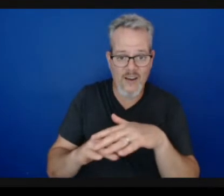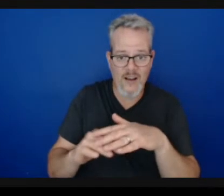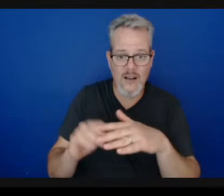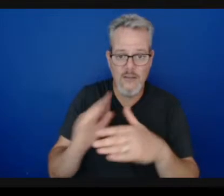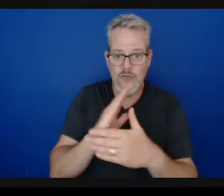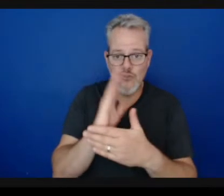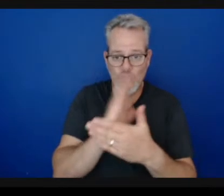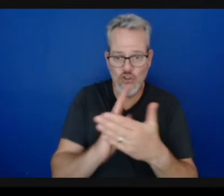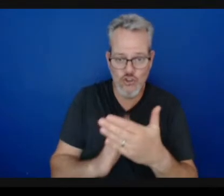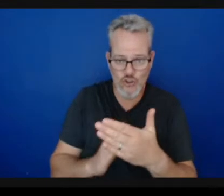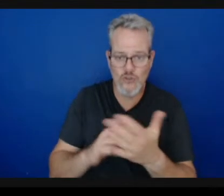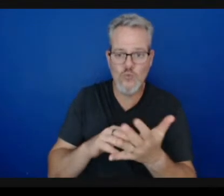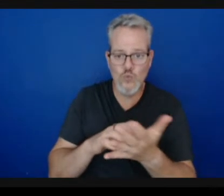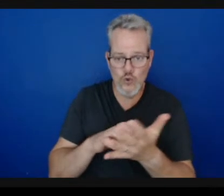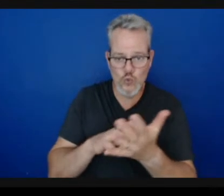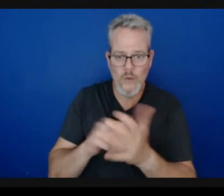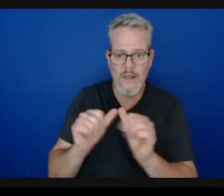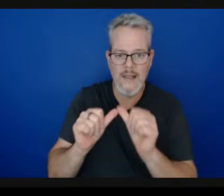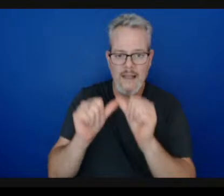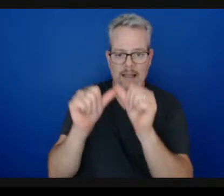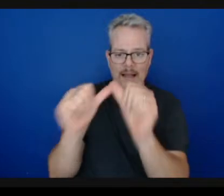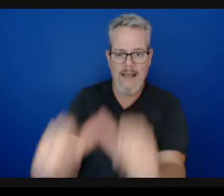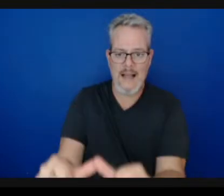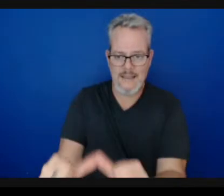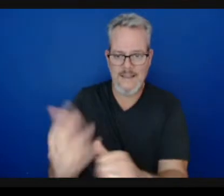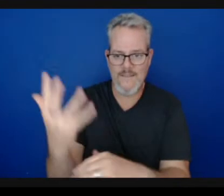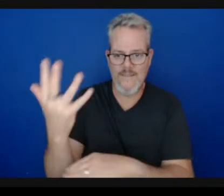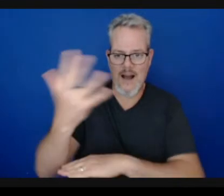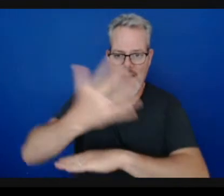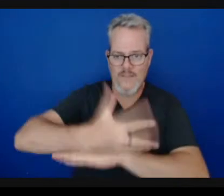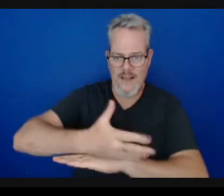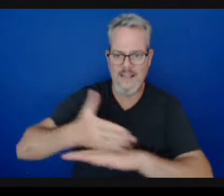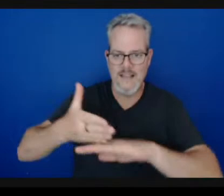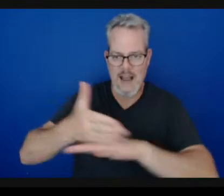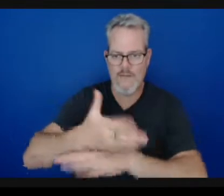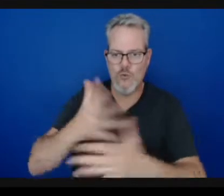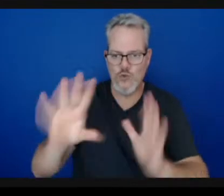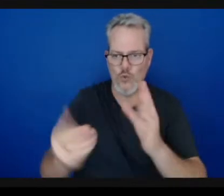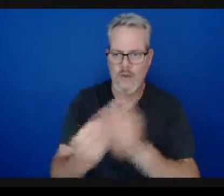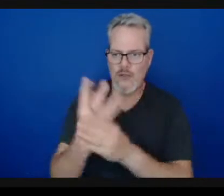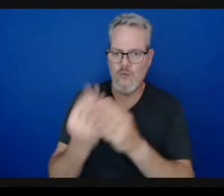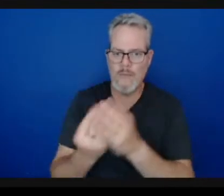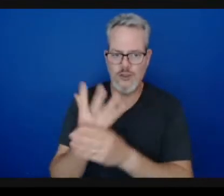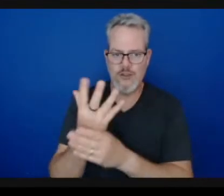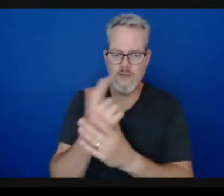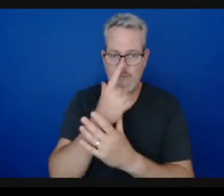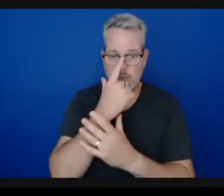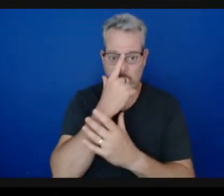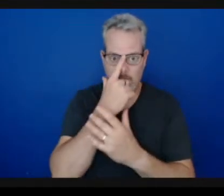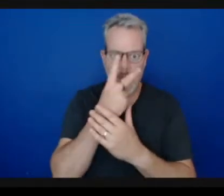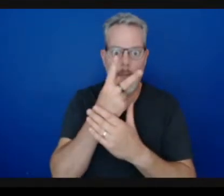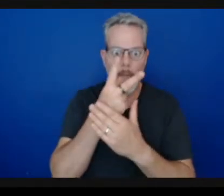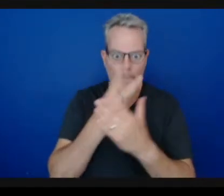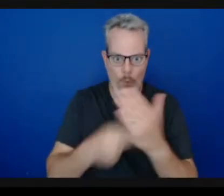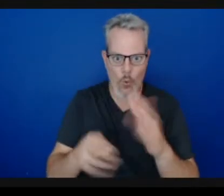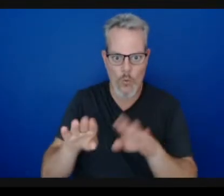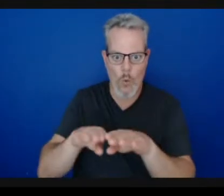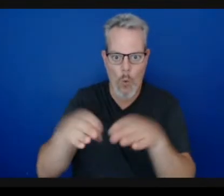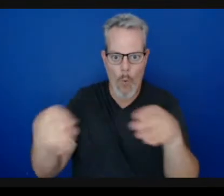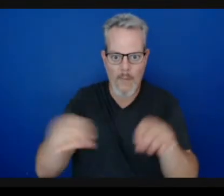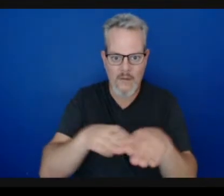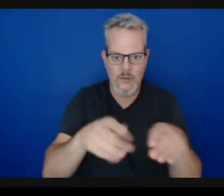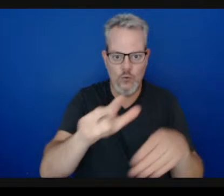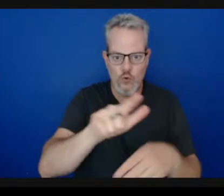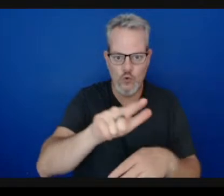was weak and lasted only 5 days after reactivating. Both eruptions opened 24 fissures, but